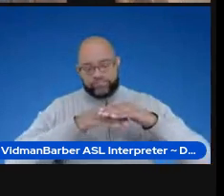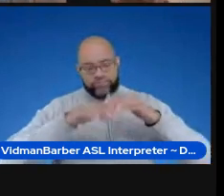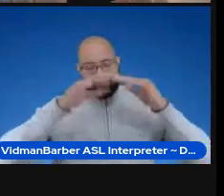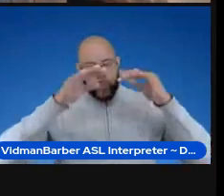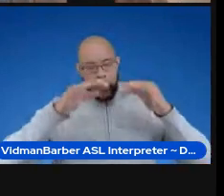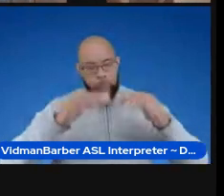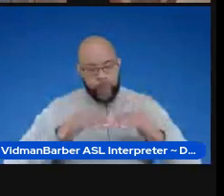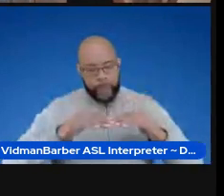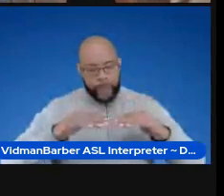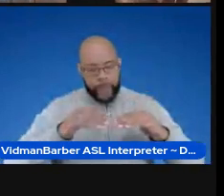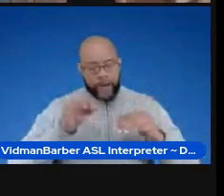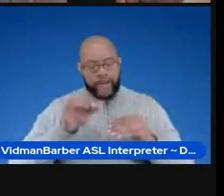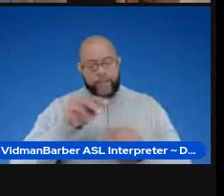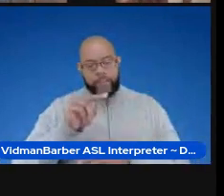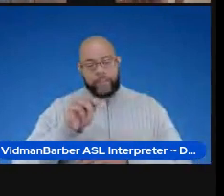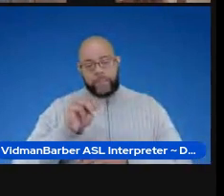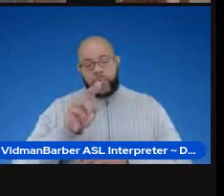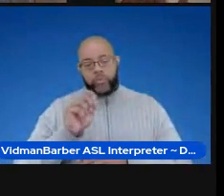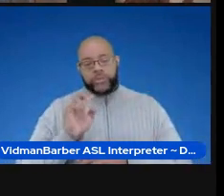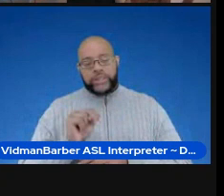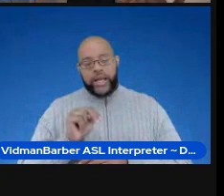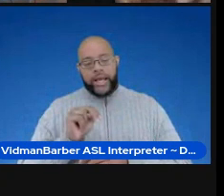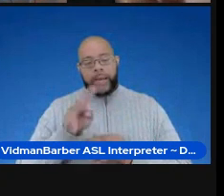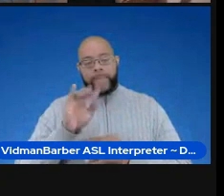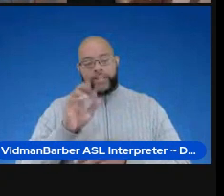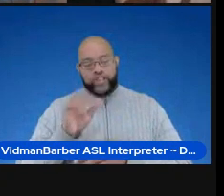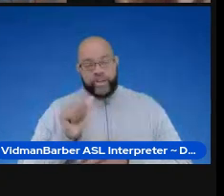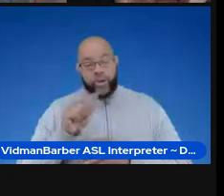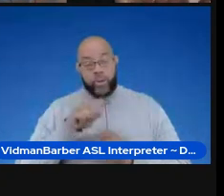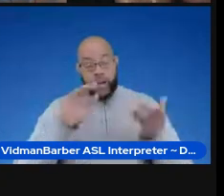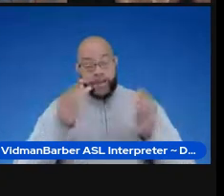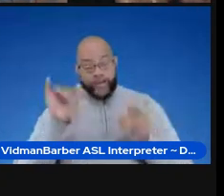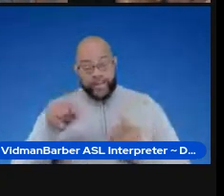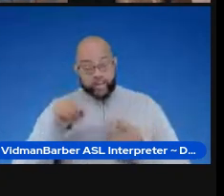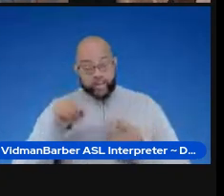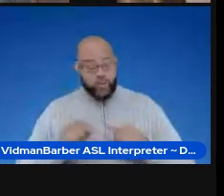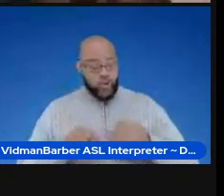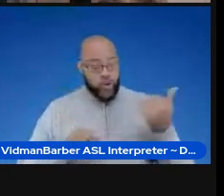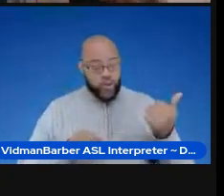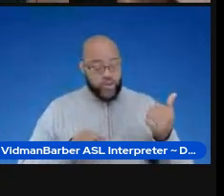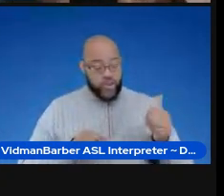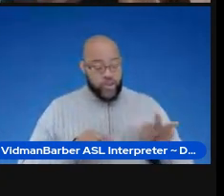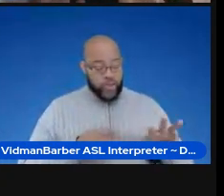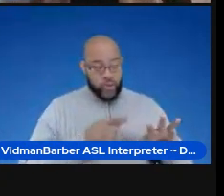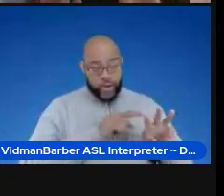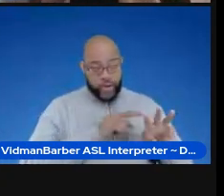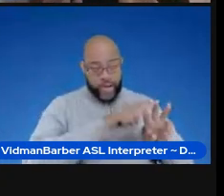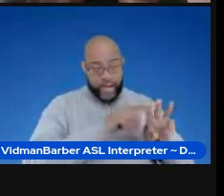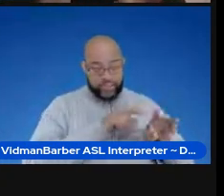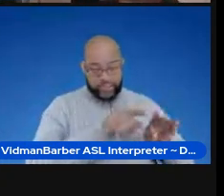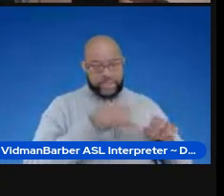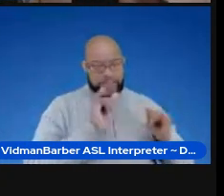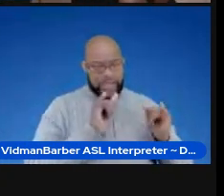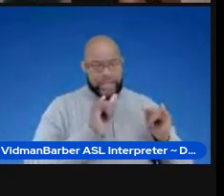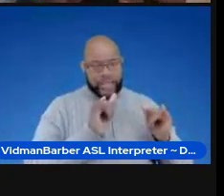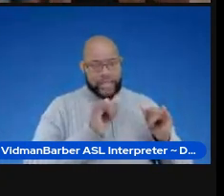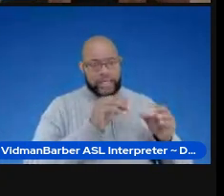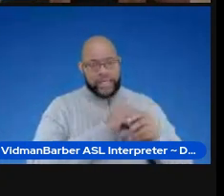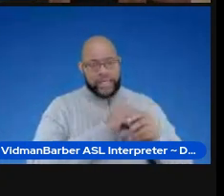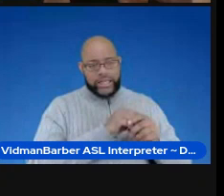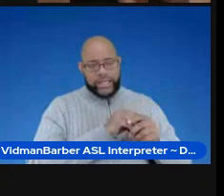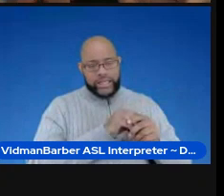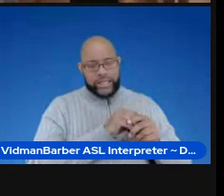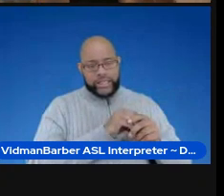bacteria. And when we compare the mutant bacteria to the other strains, we see that they're still pretty much in a